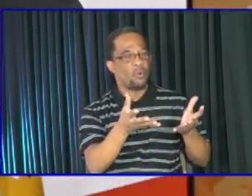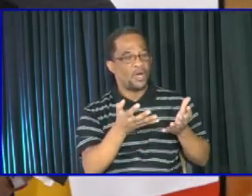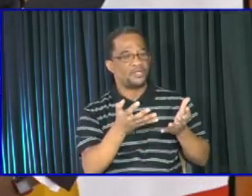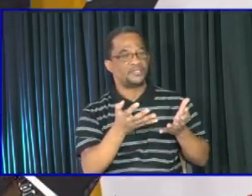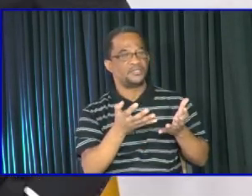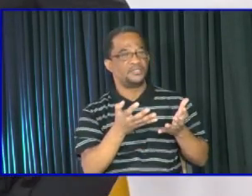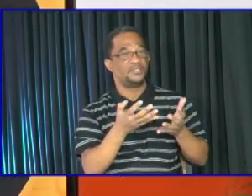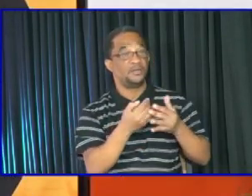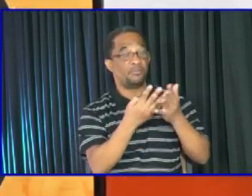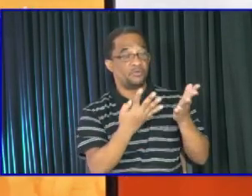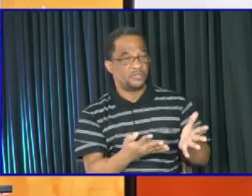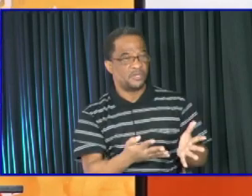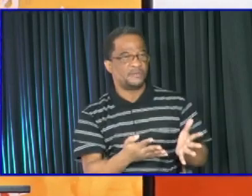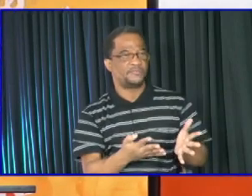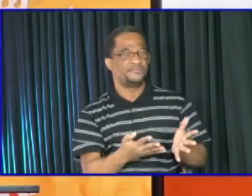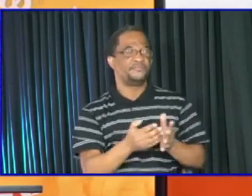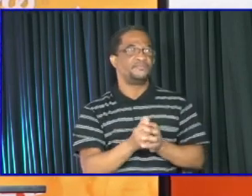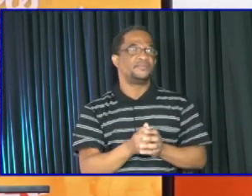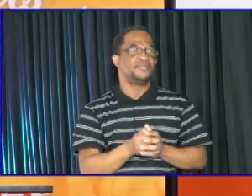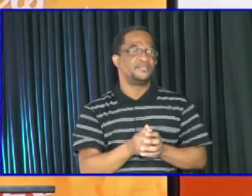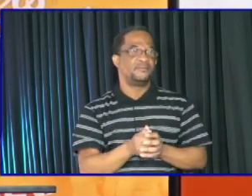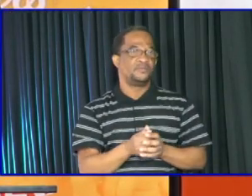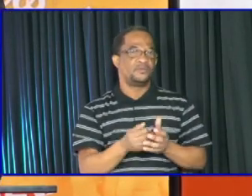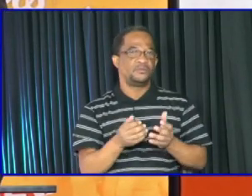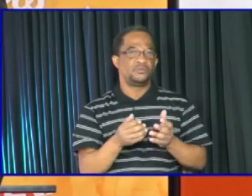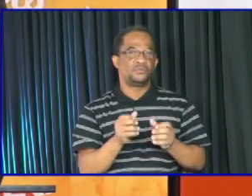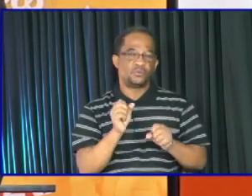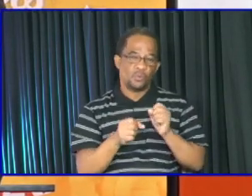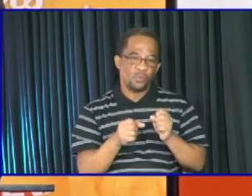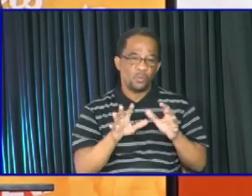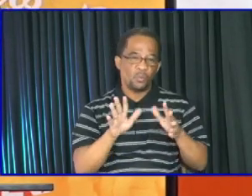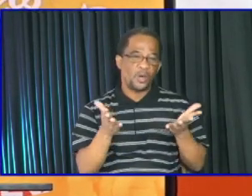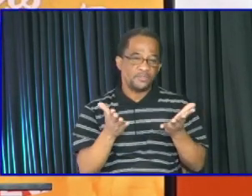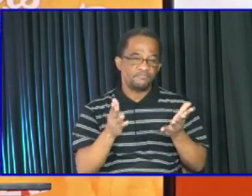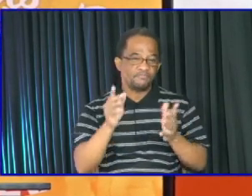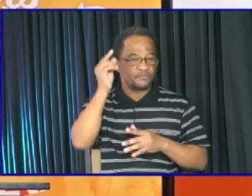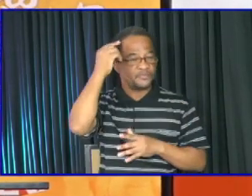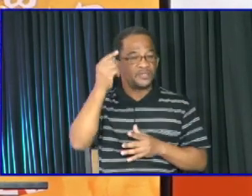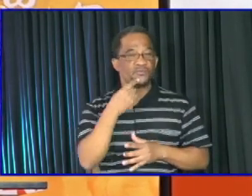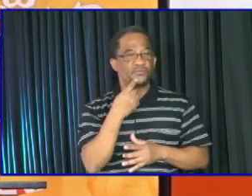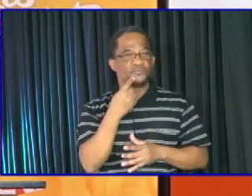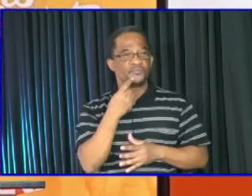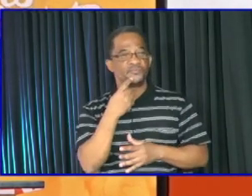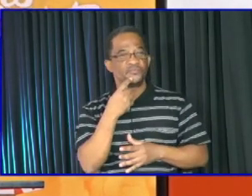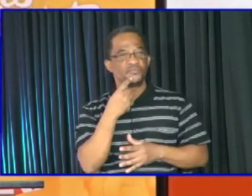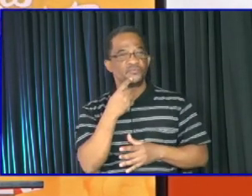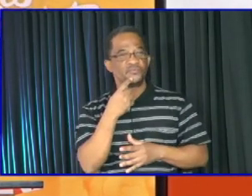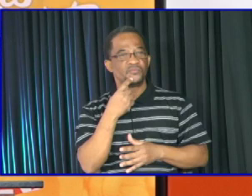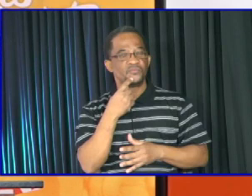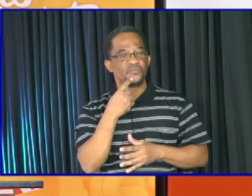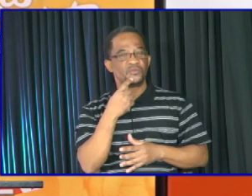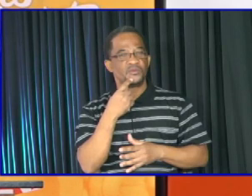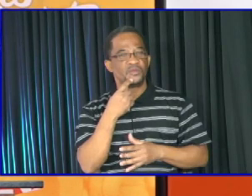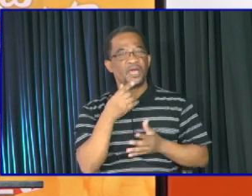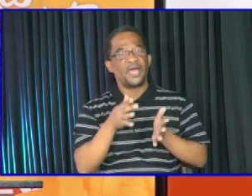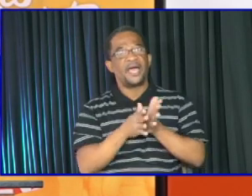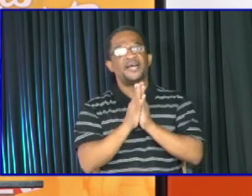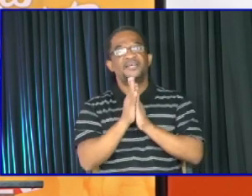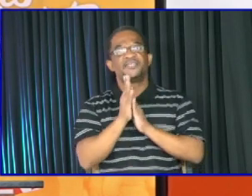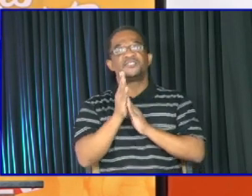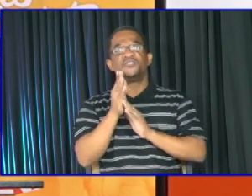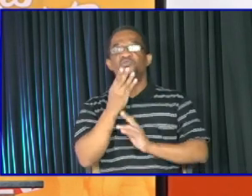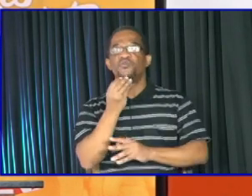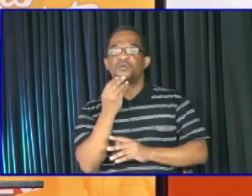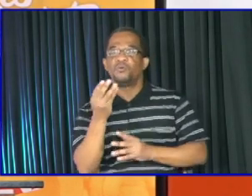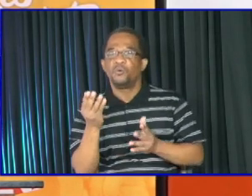then with Jesus, which is called Christ? What shall I do then with Jesus, which is called Christ? I submit